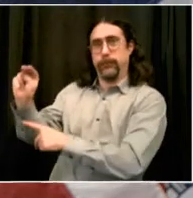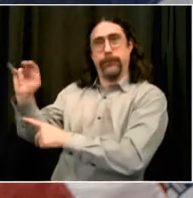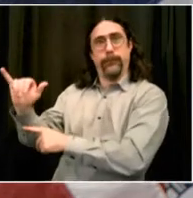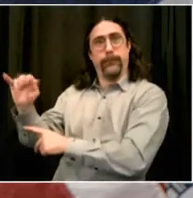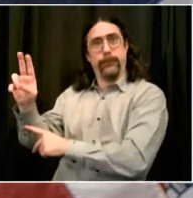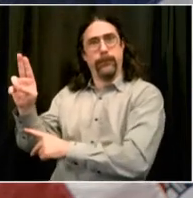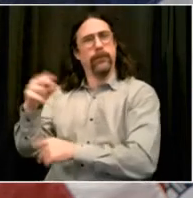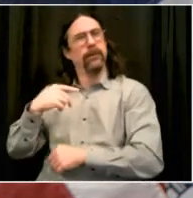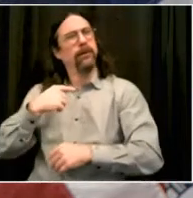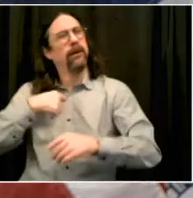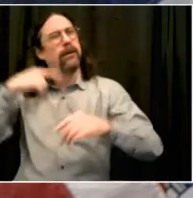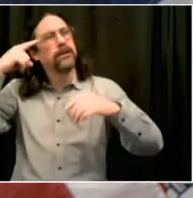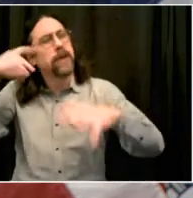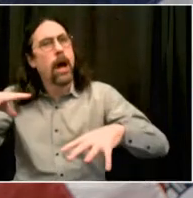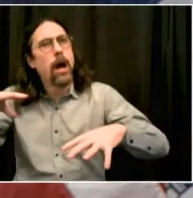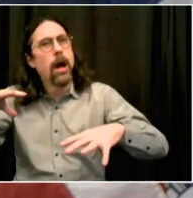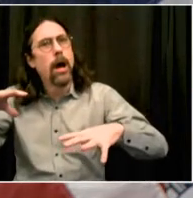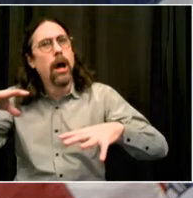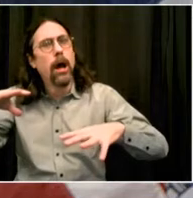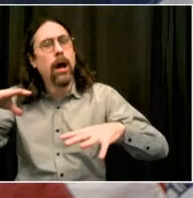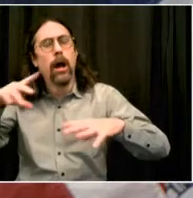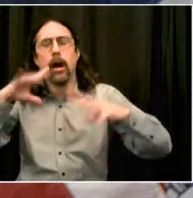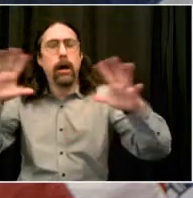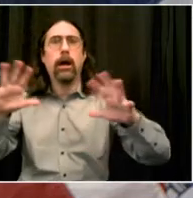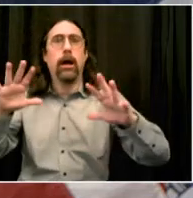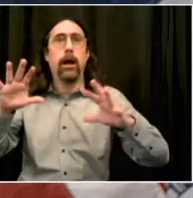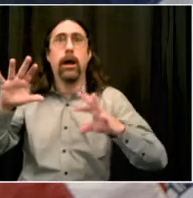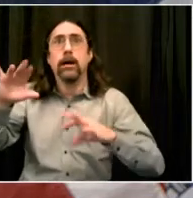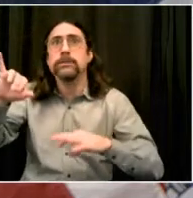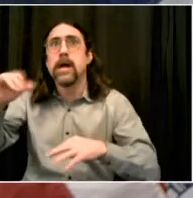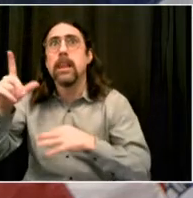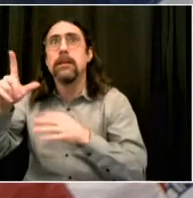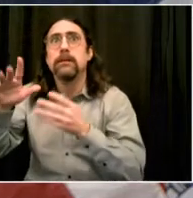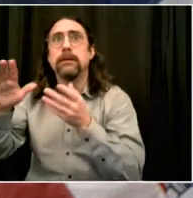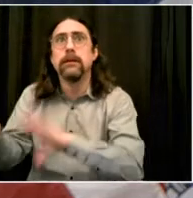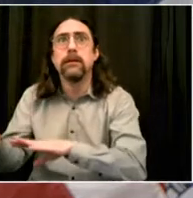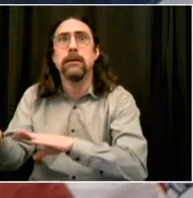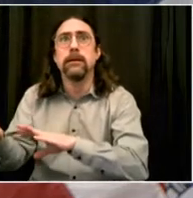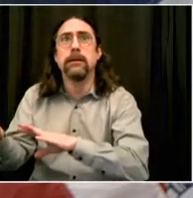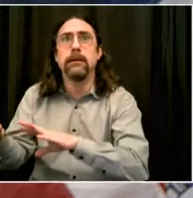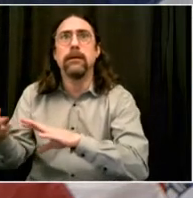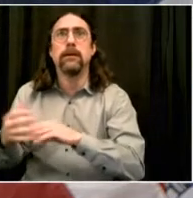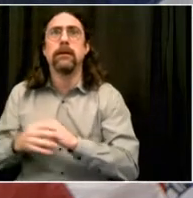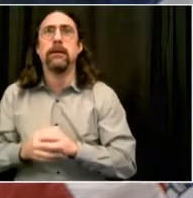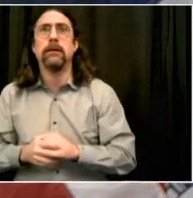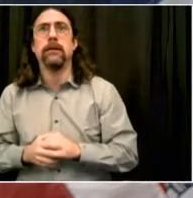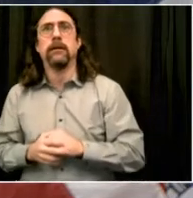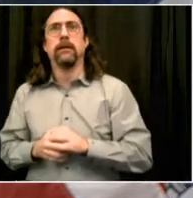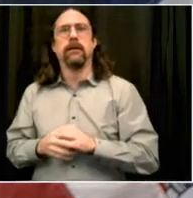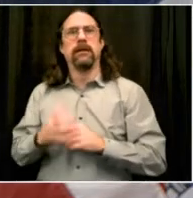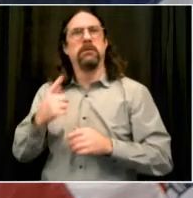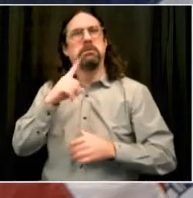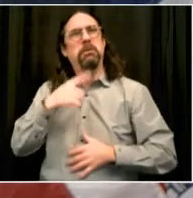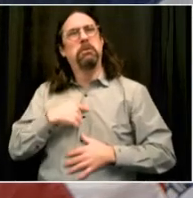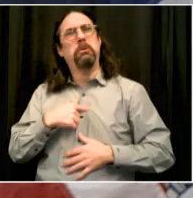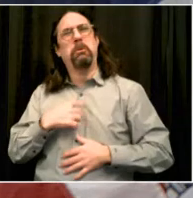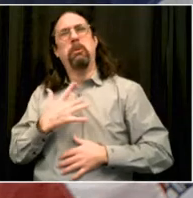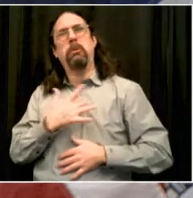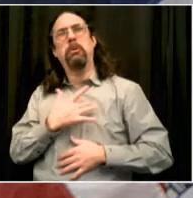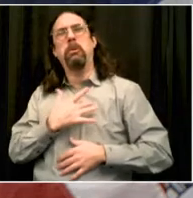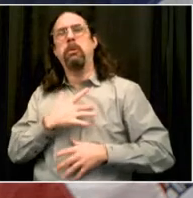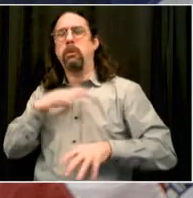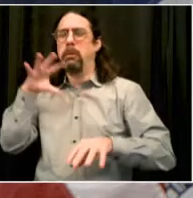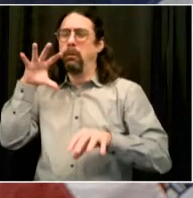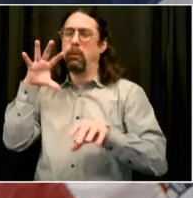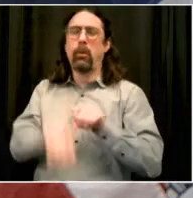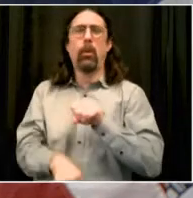like that. I mean, you just always felt like he was there, and someone I certainly admired in so many ways. I thought he was a voice of